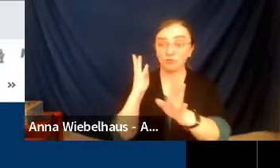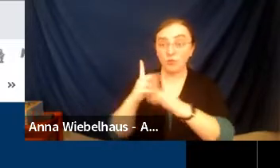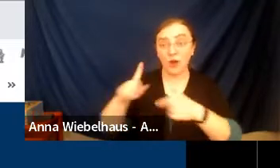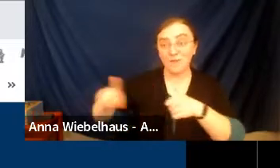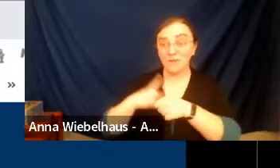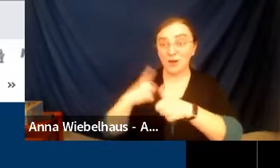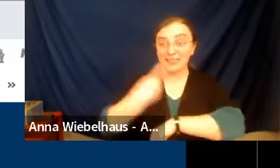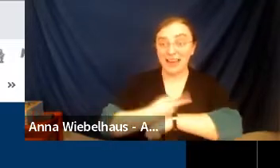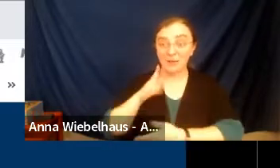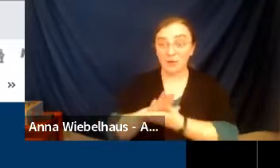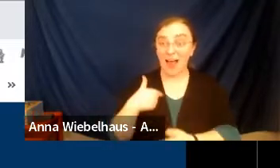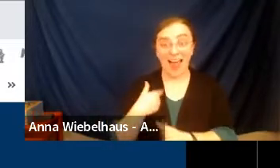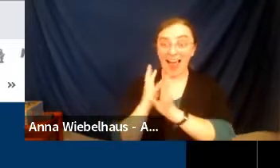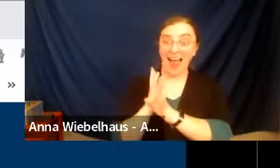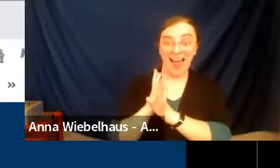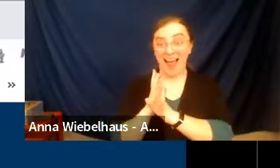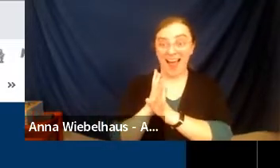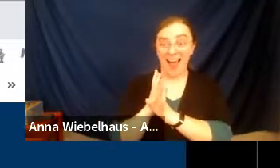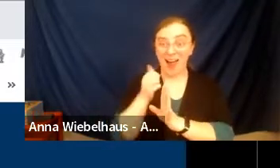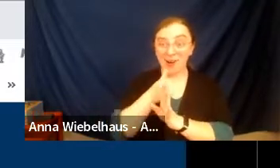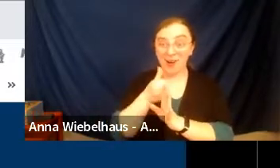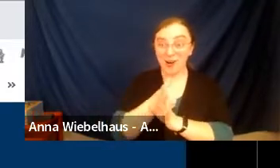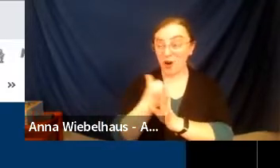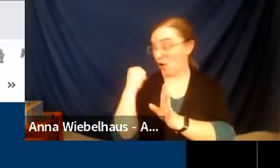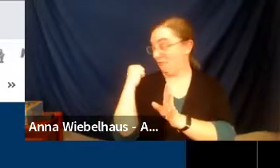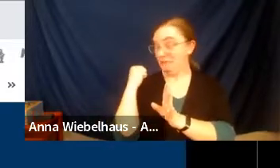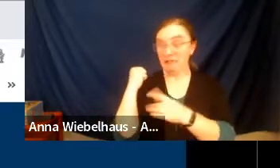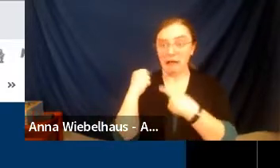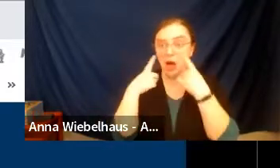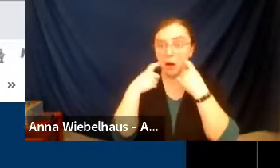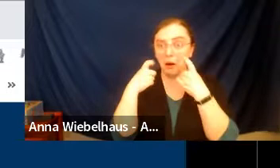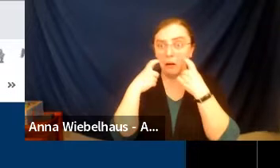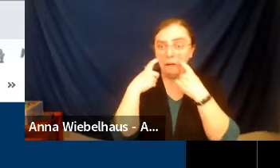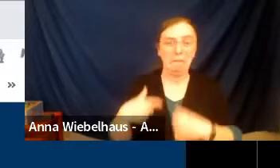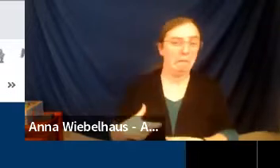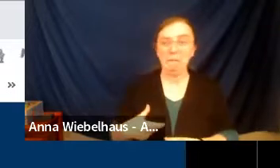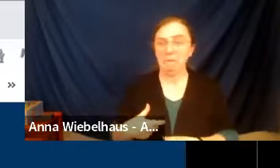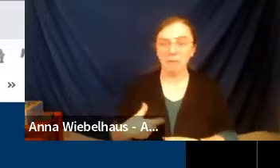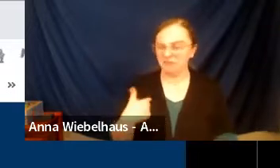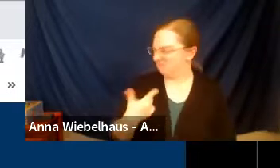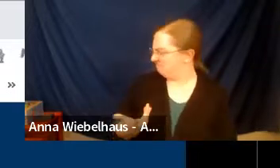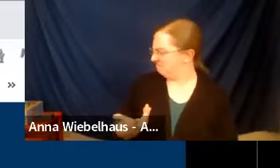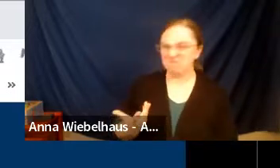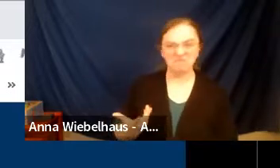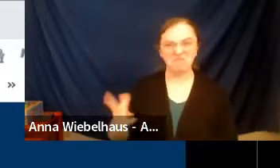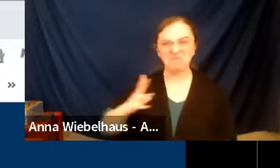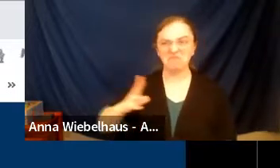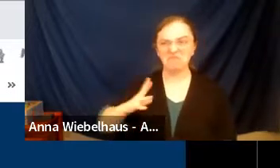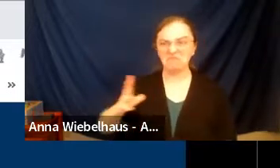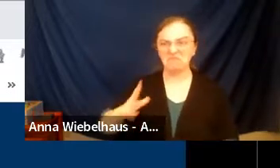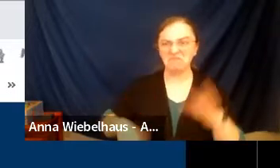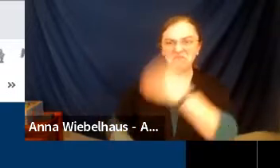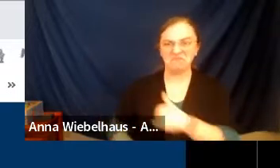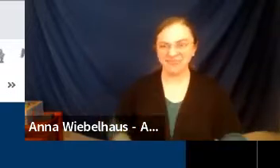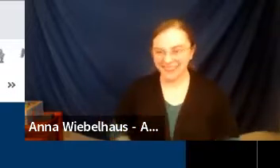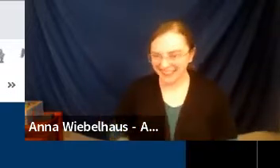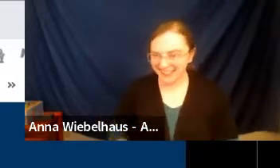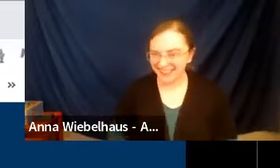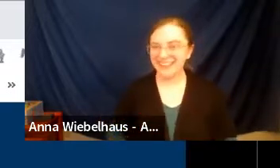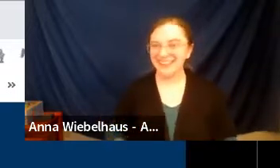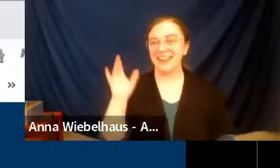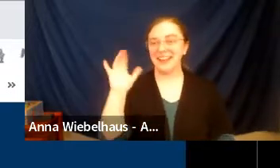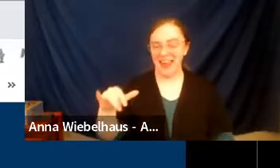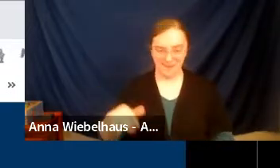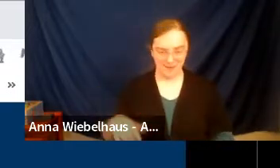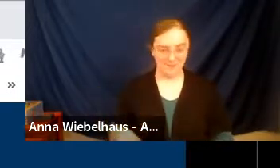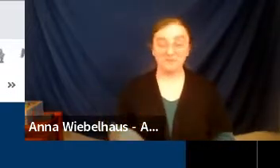them. Thank you everyone for sharing some of your earliest memories of kindergarten. Like I said, it is a really special time.